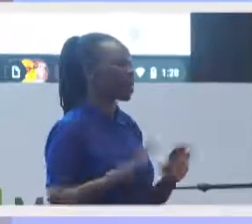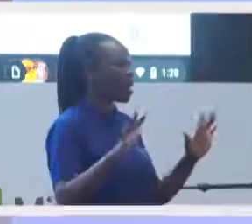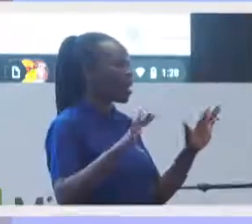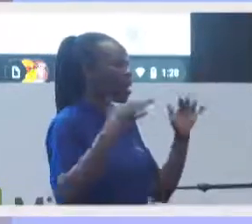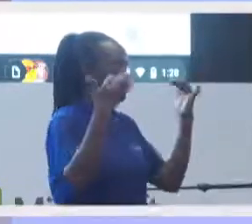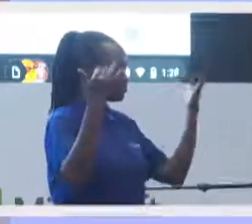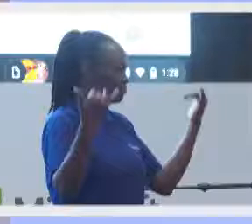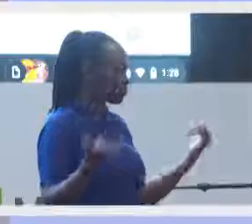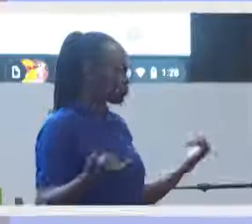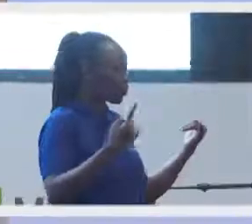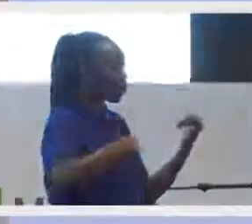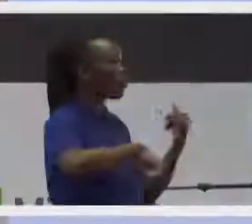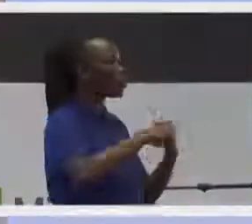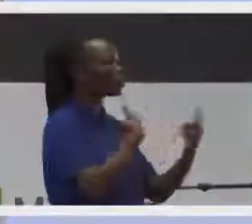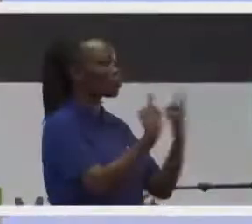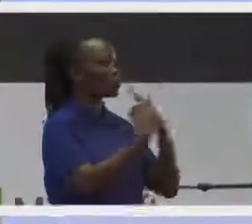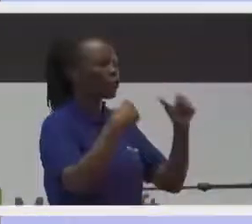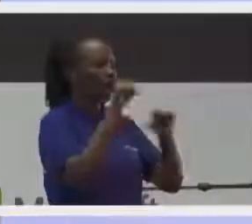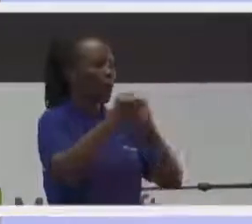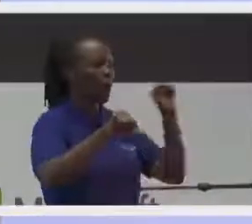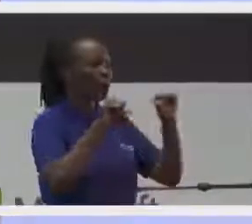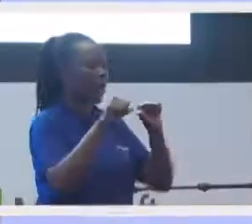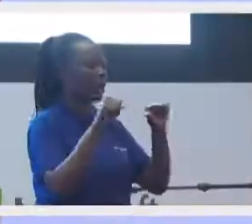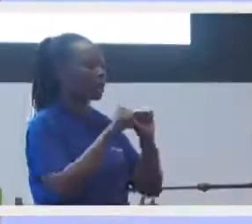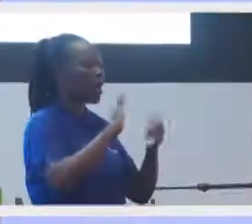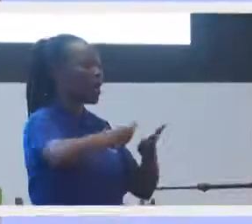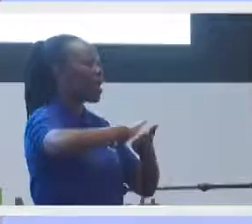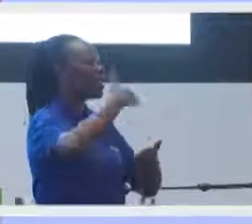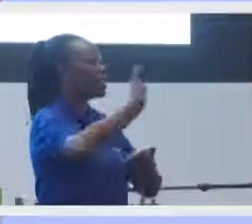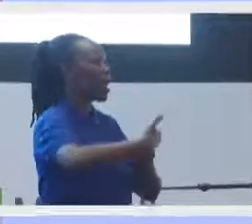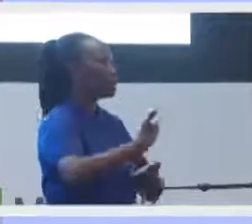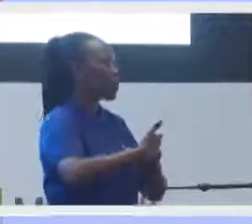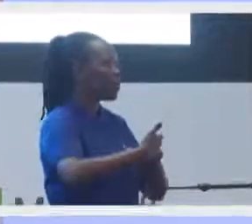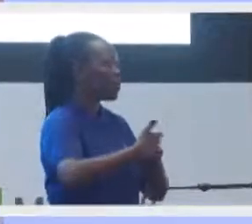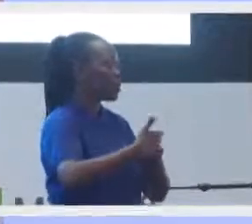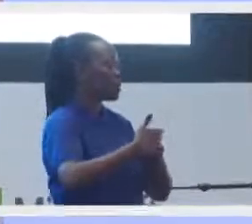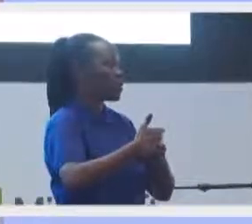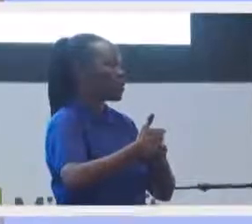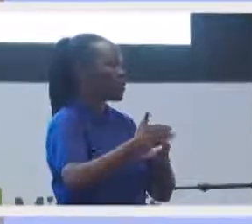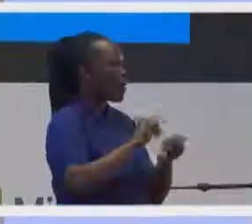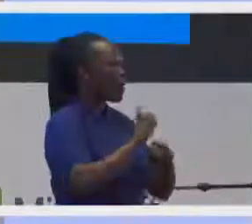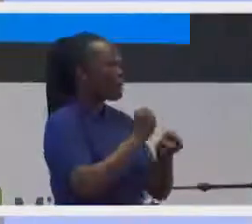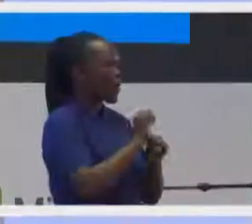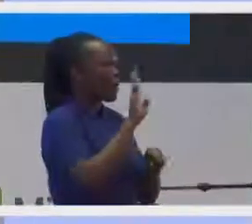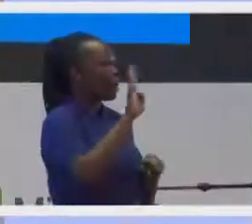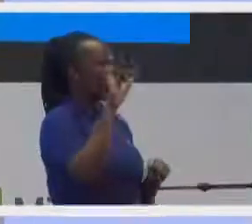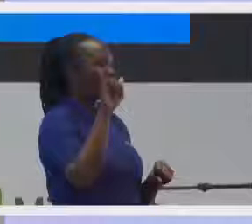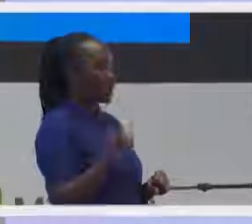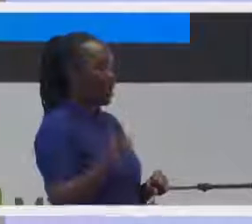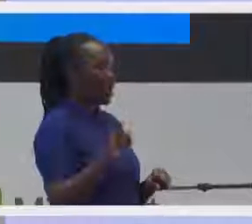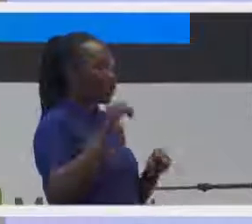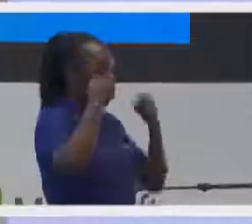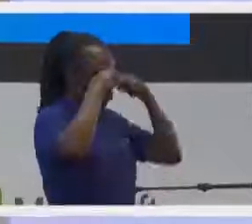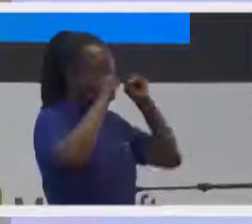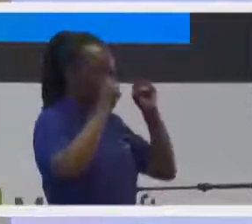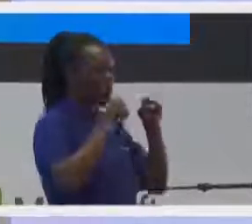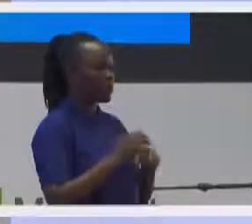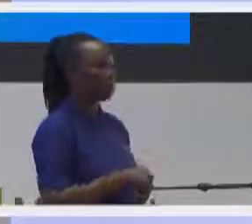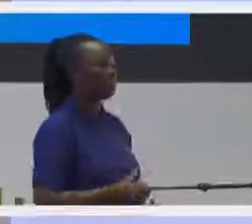Now, we're going to talk about a laptop made by Google called the Chromebook, which we're using right